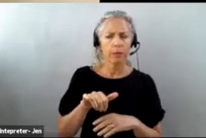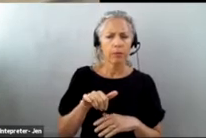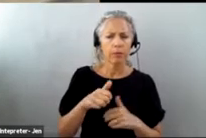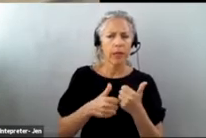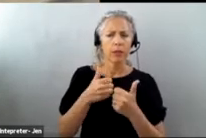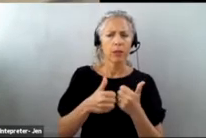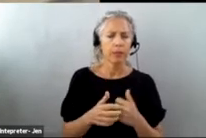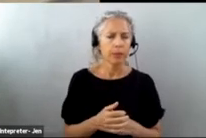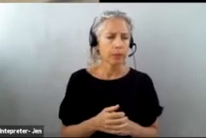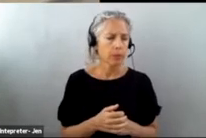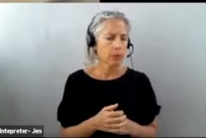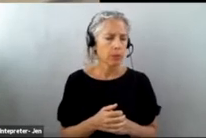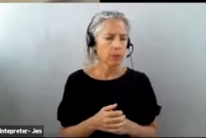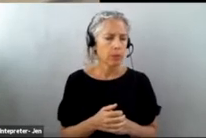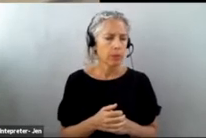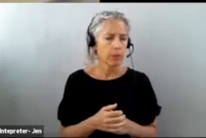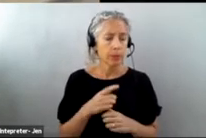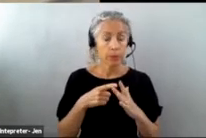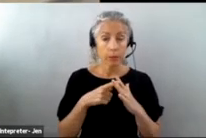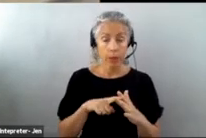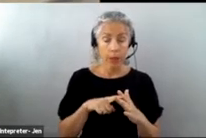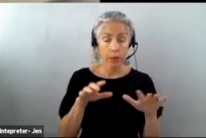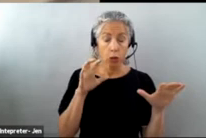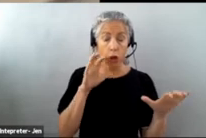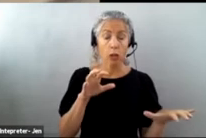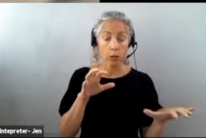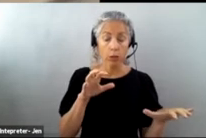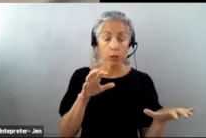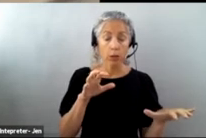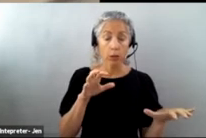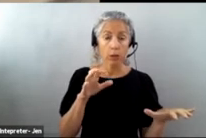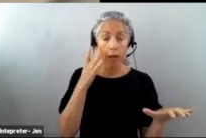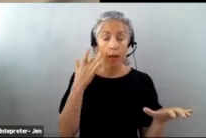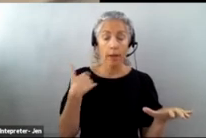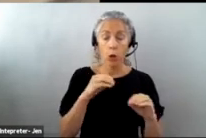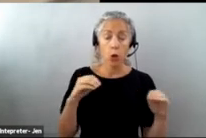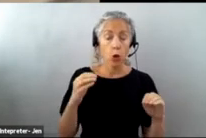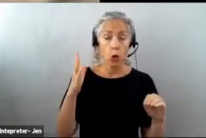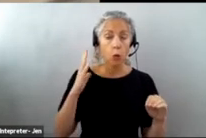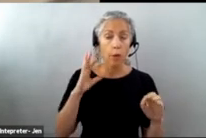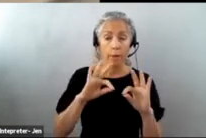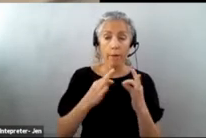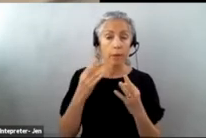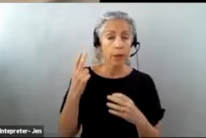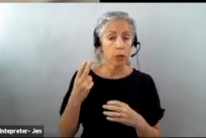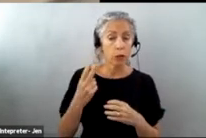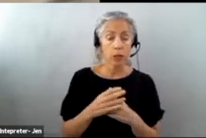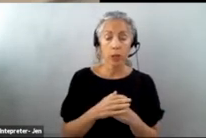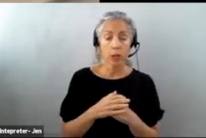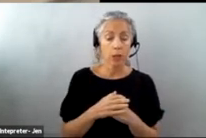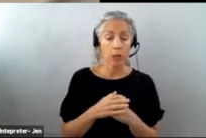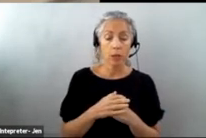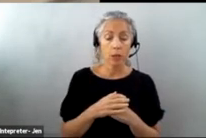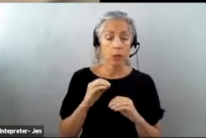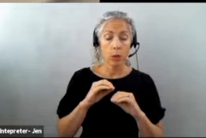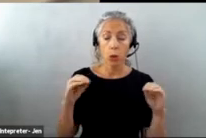Wow, good question. I think at the beginning, the shock of it, because we had no prior family history, we had